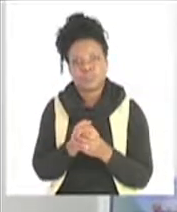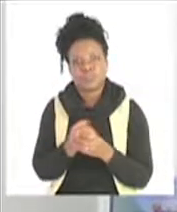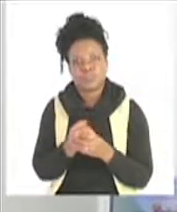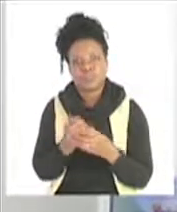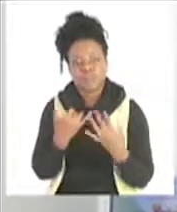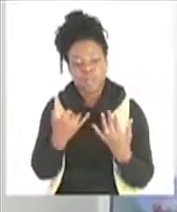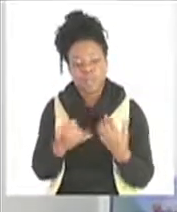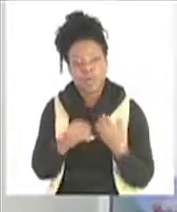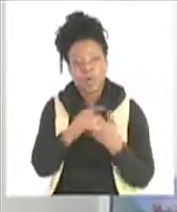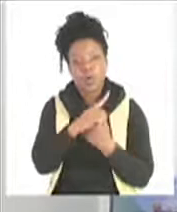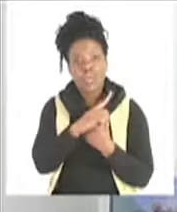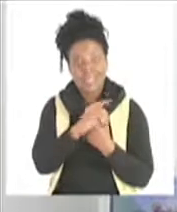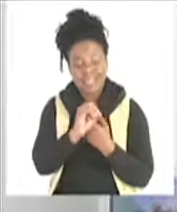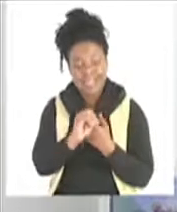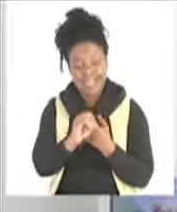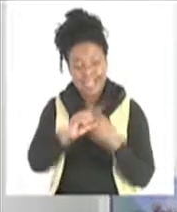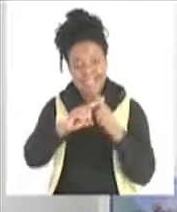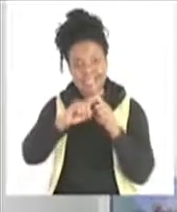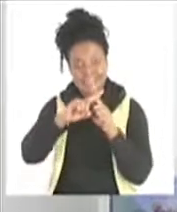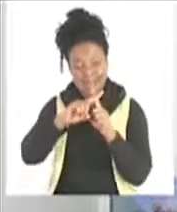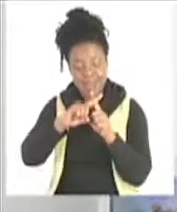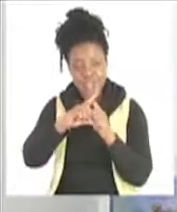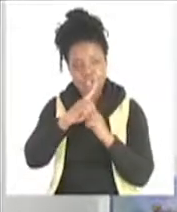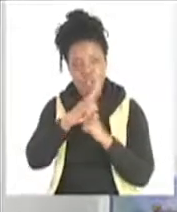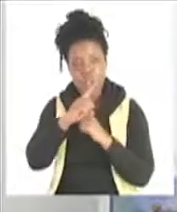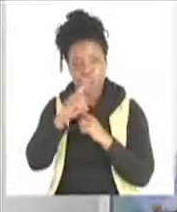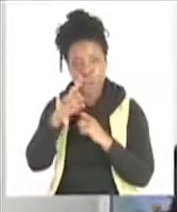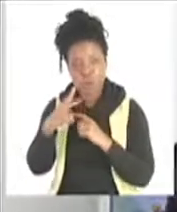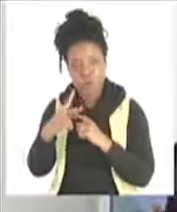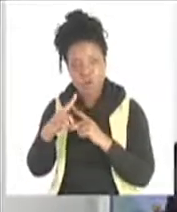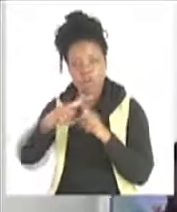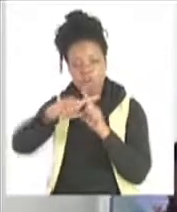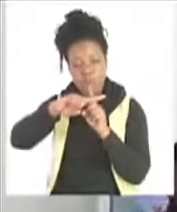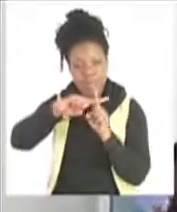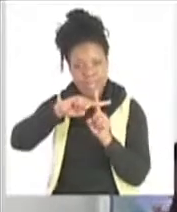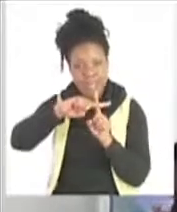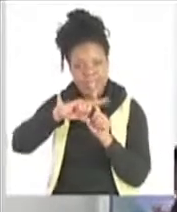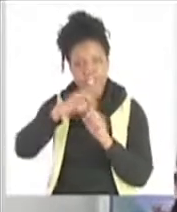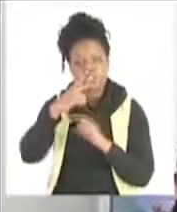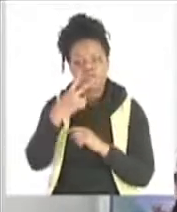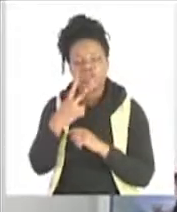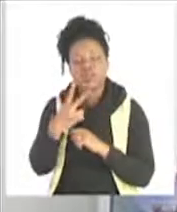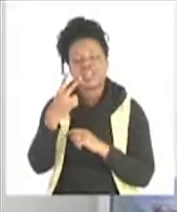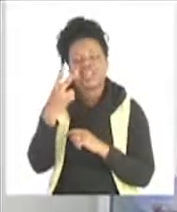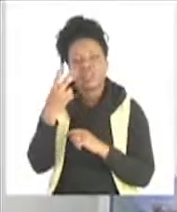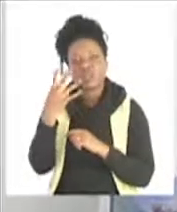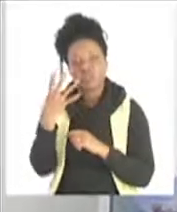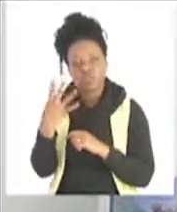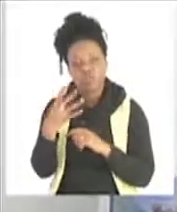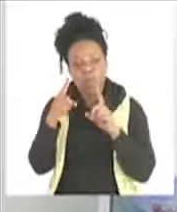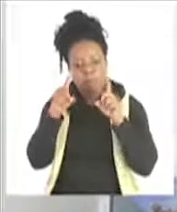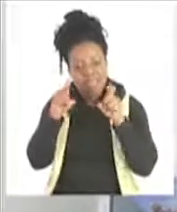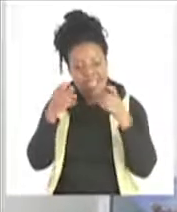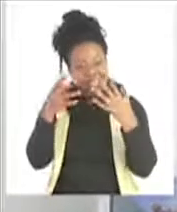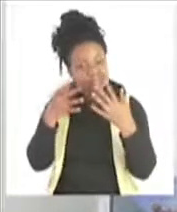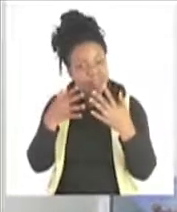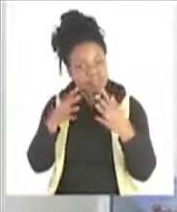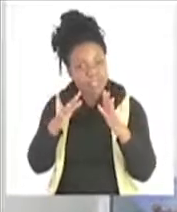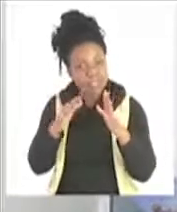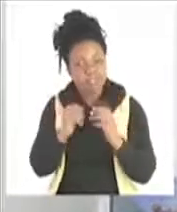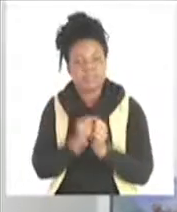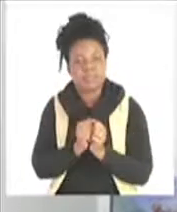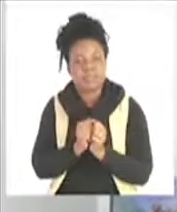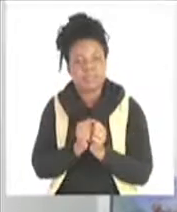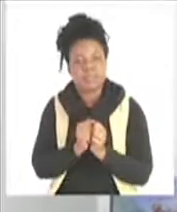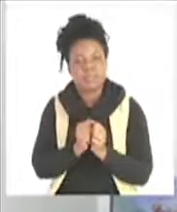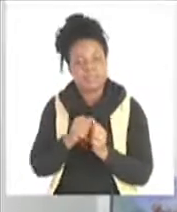equals. Now we are done with the brackets. Now we are left with 10 times